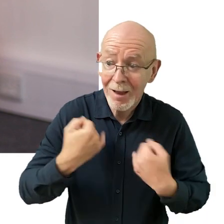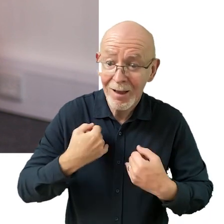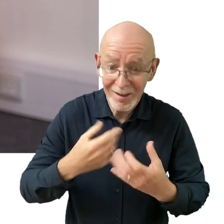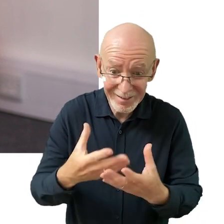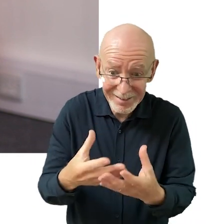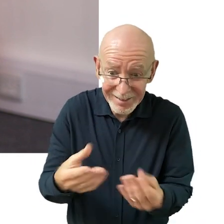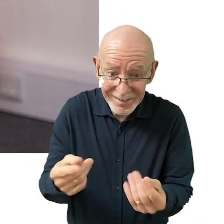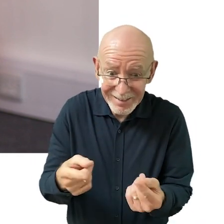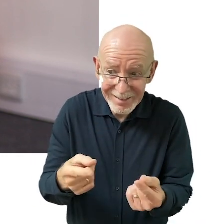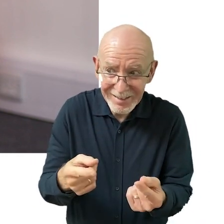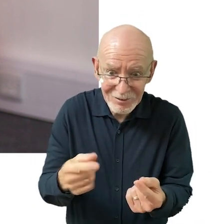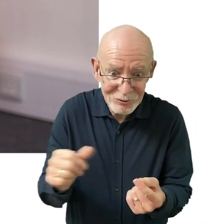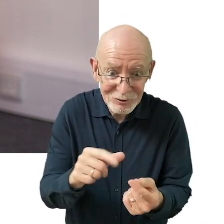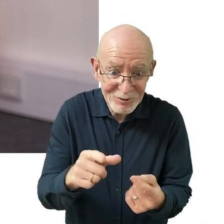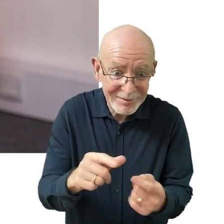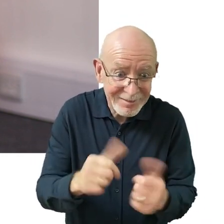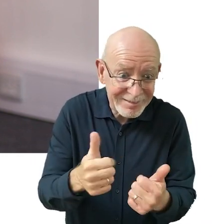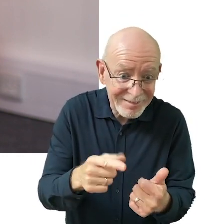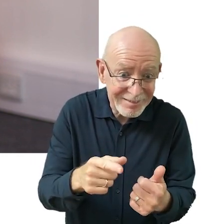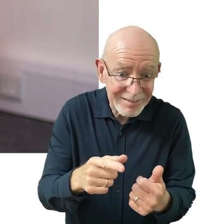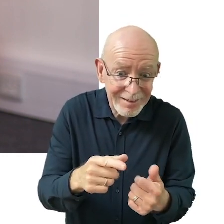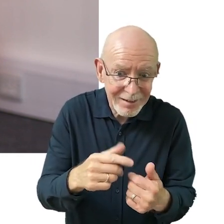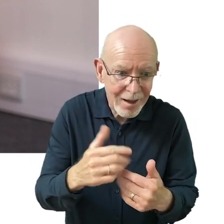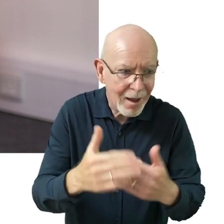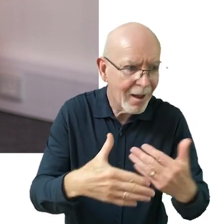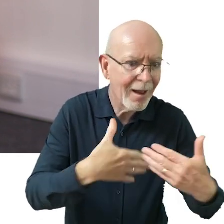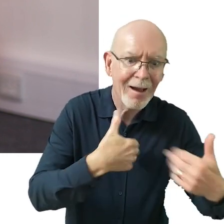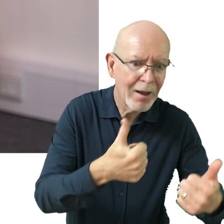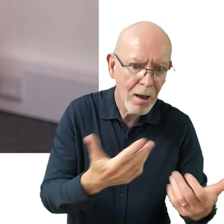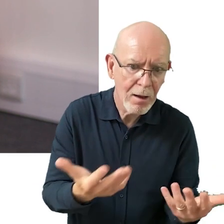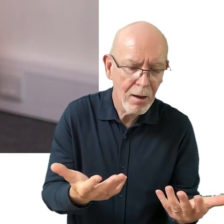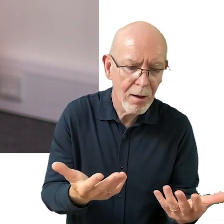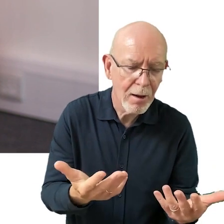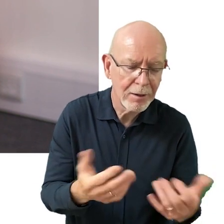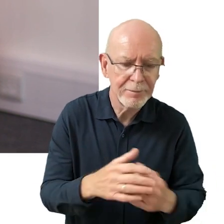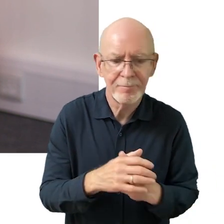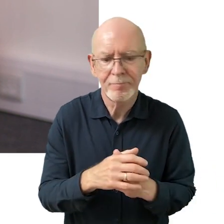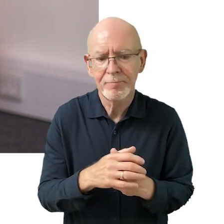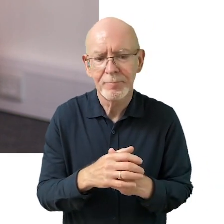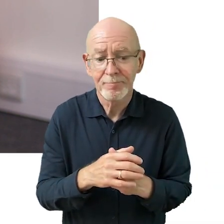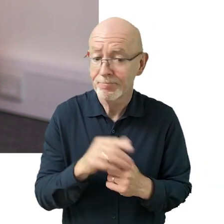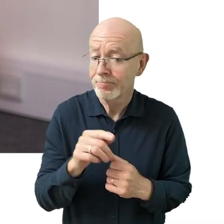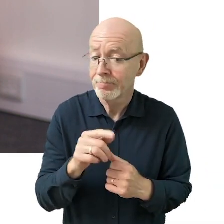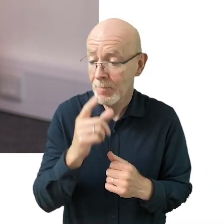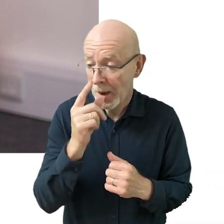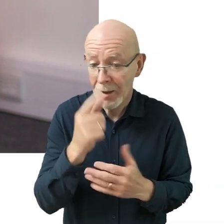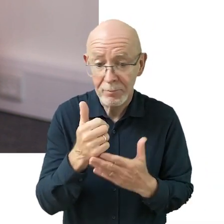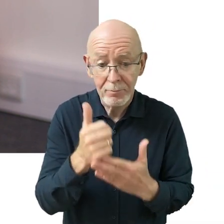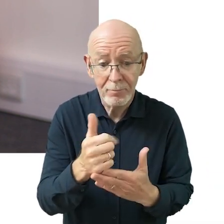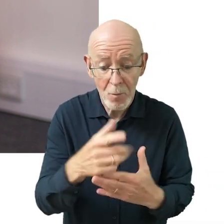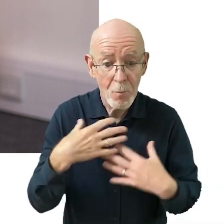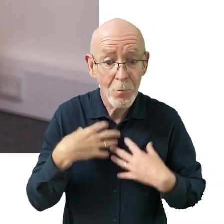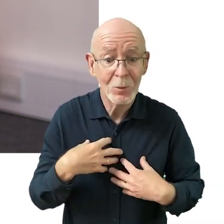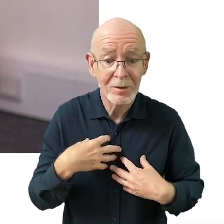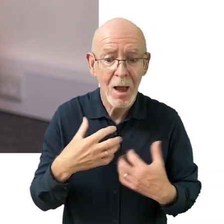gone. To give you the best chance of moving into a healing phase, you can support your body